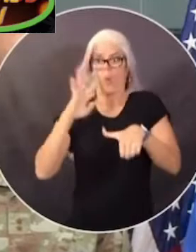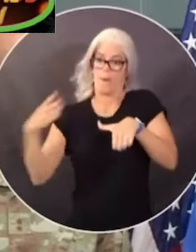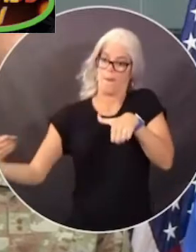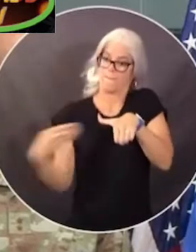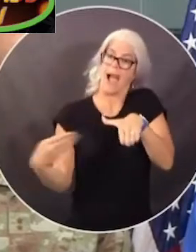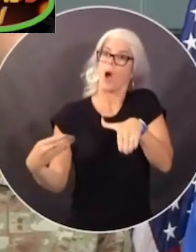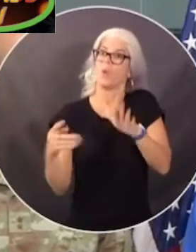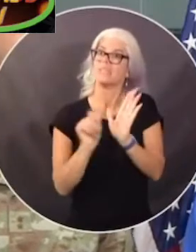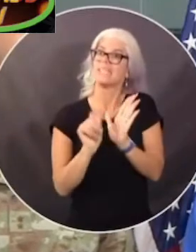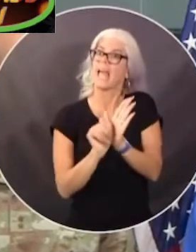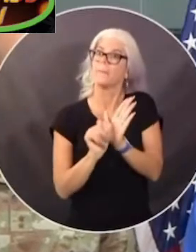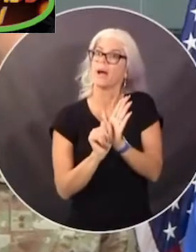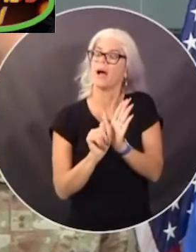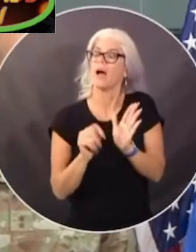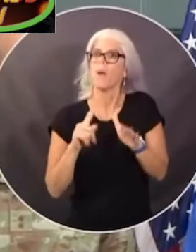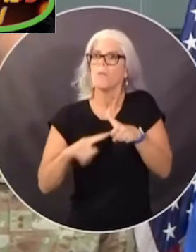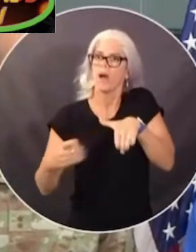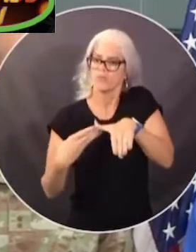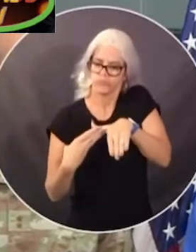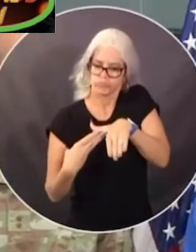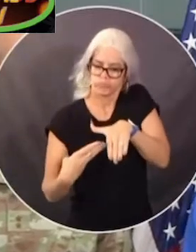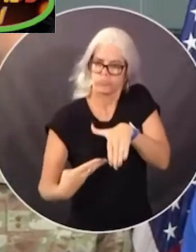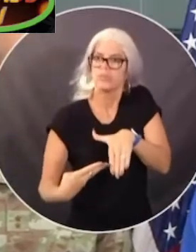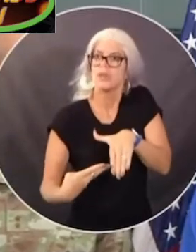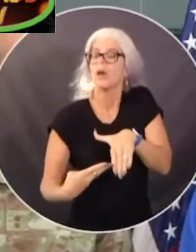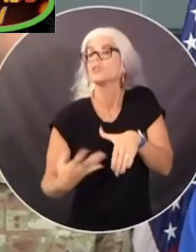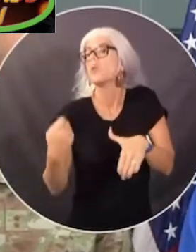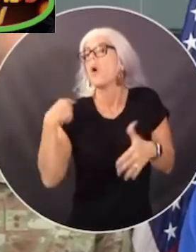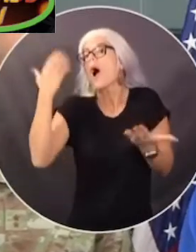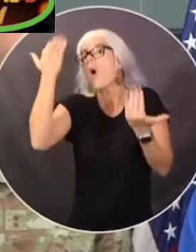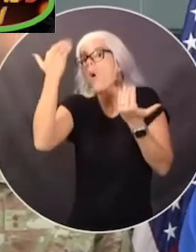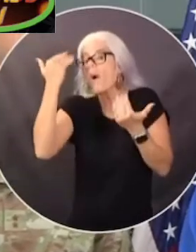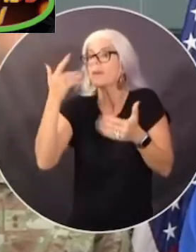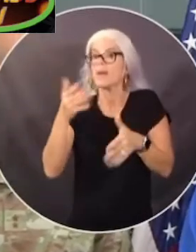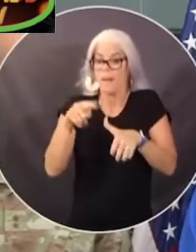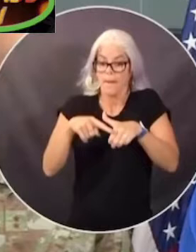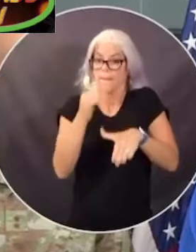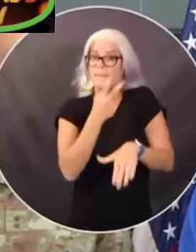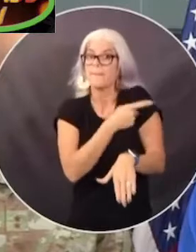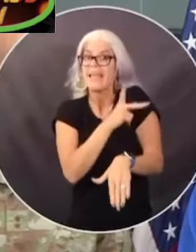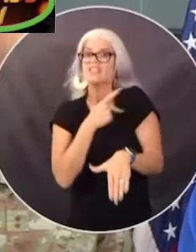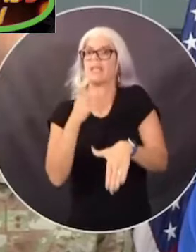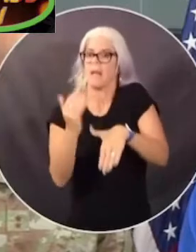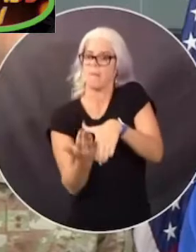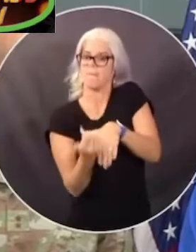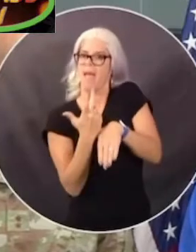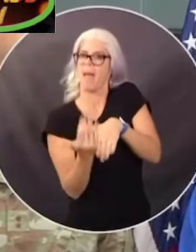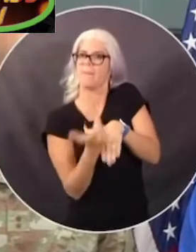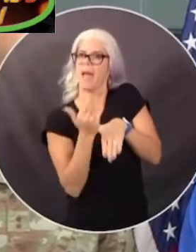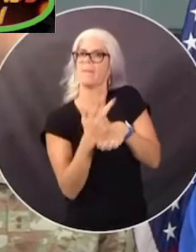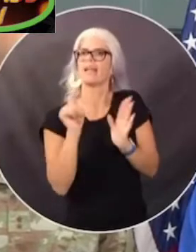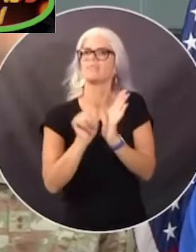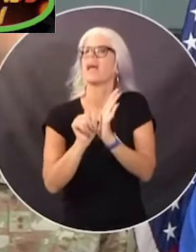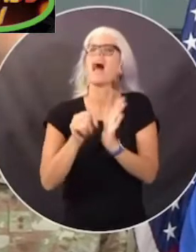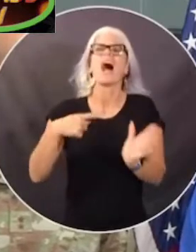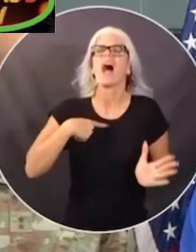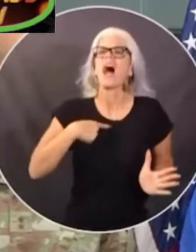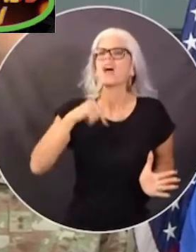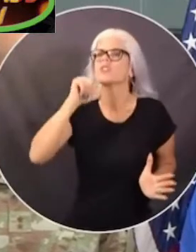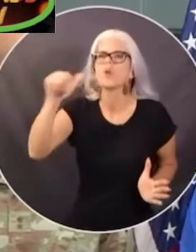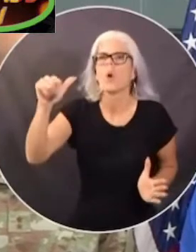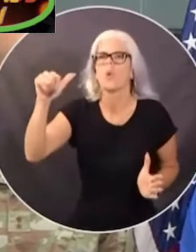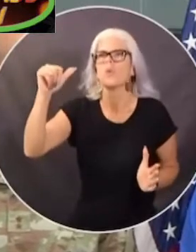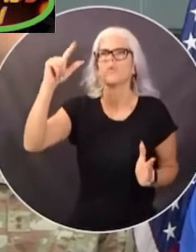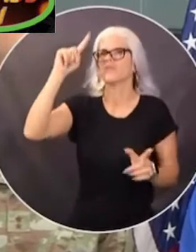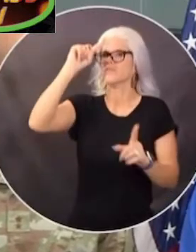that, those patients are going to be able to be brought back, as soon as that storm has passed. And I don't anticipate major structural damage would be my